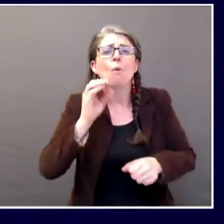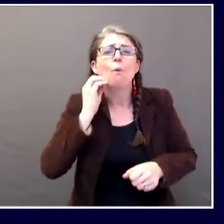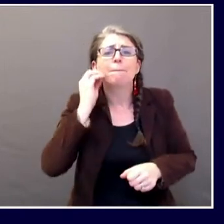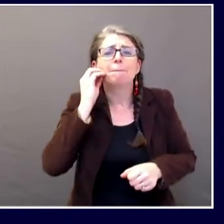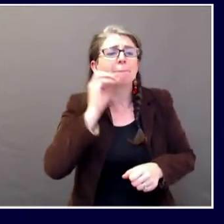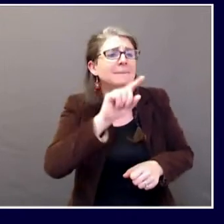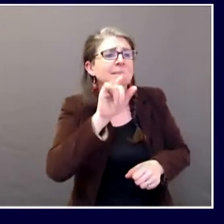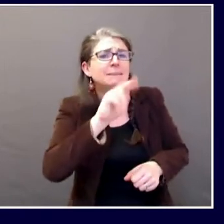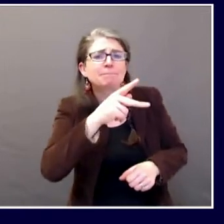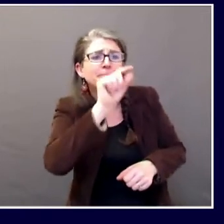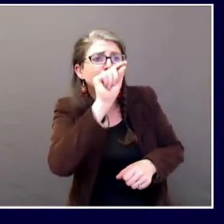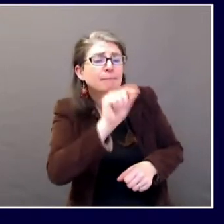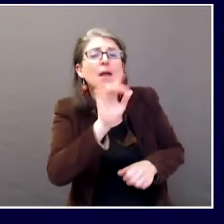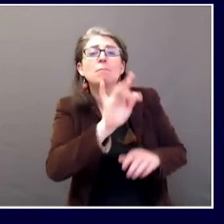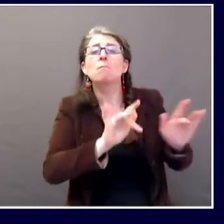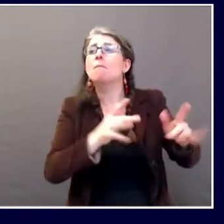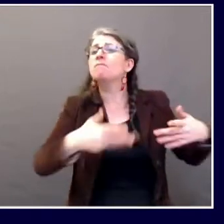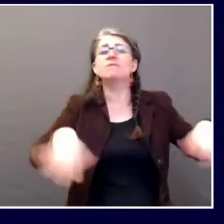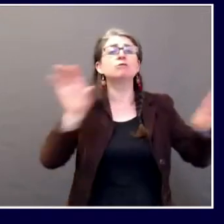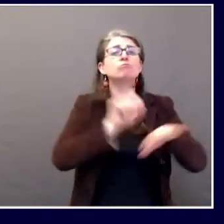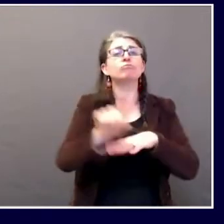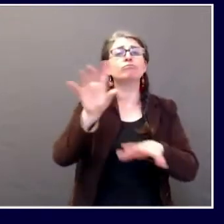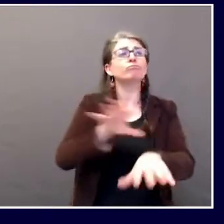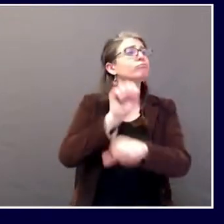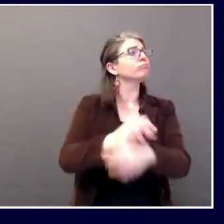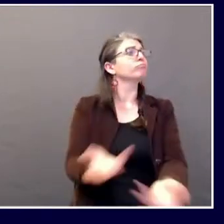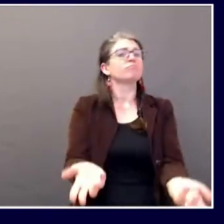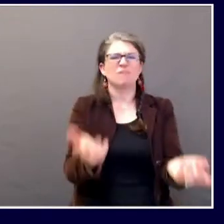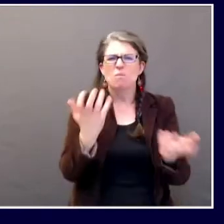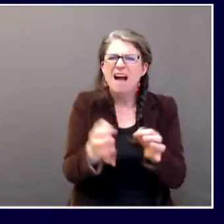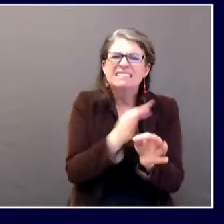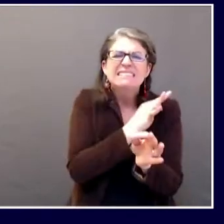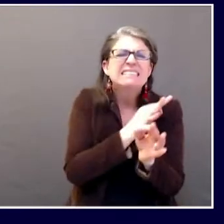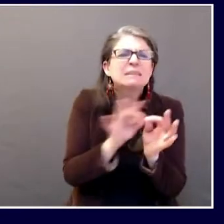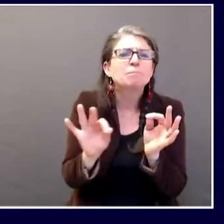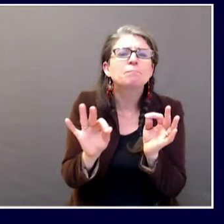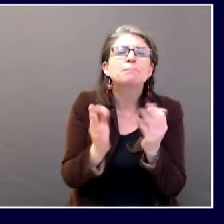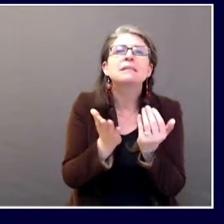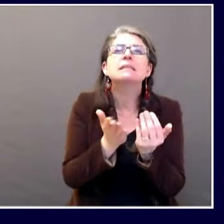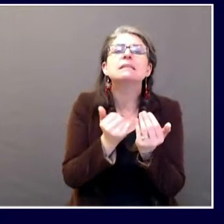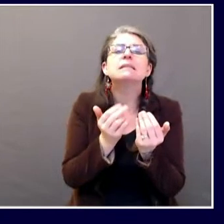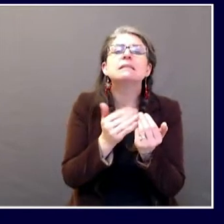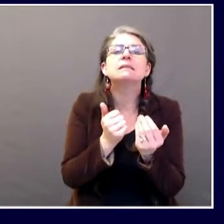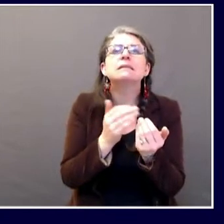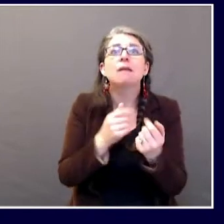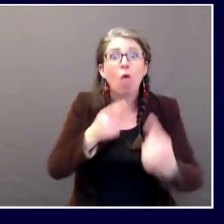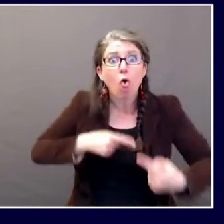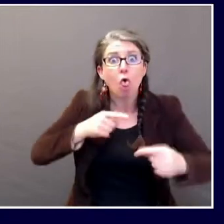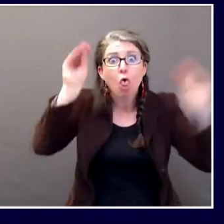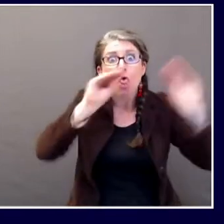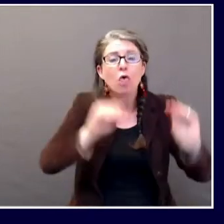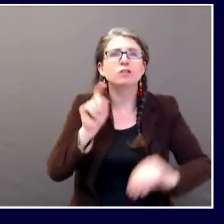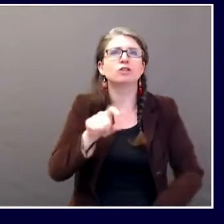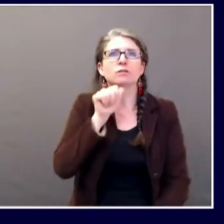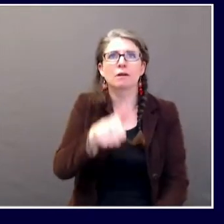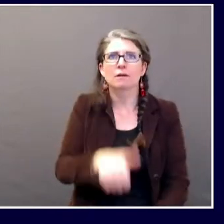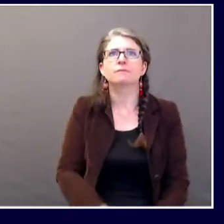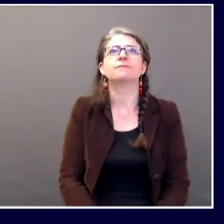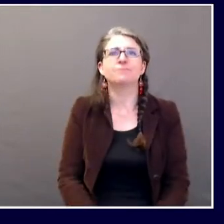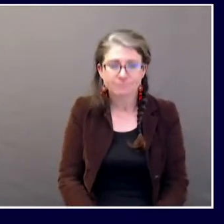accessible to all different types of Mainers, those with disabilities, those for whom using the internet is not an easy